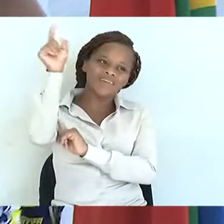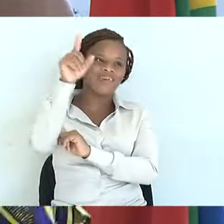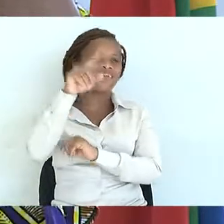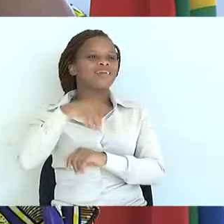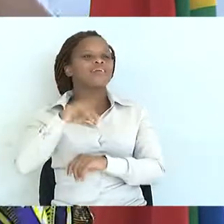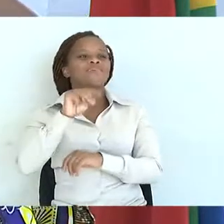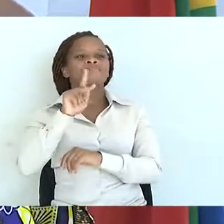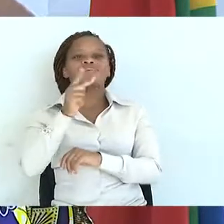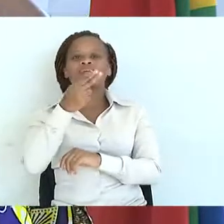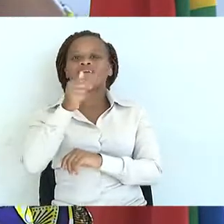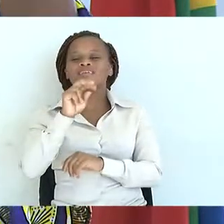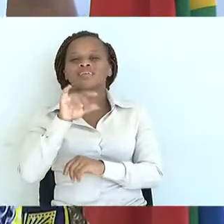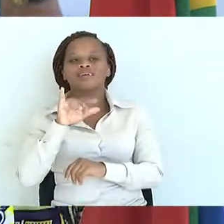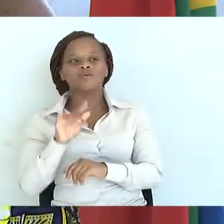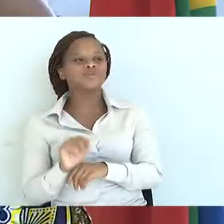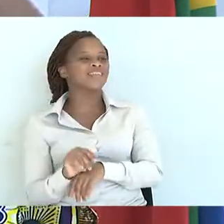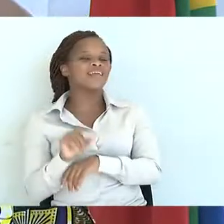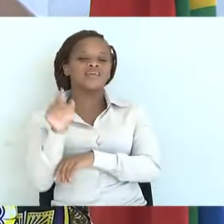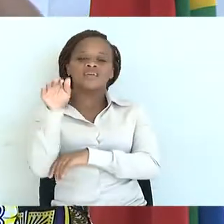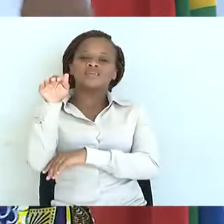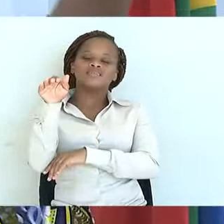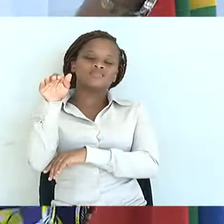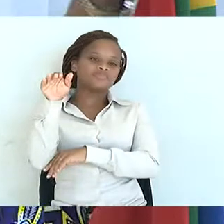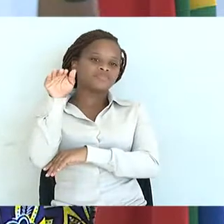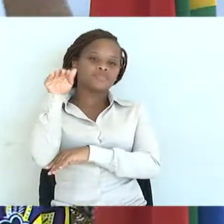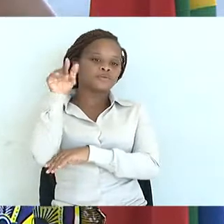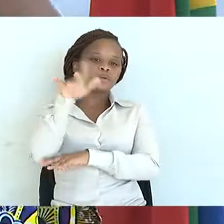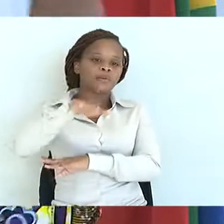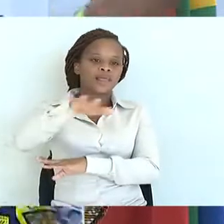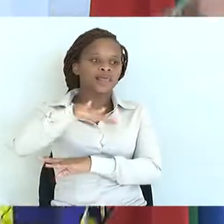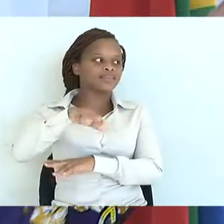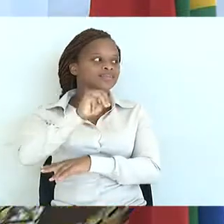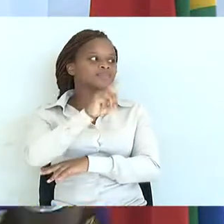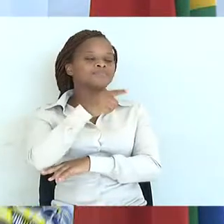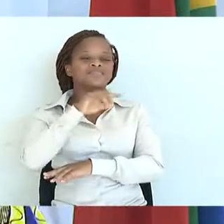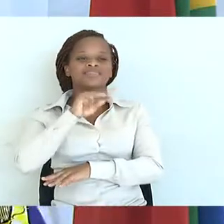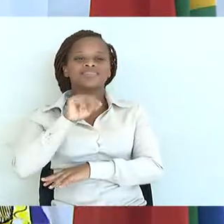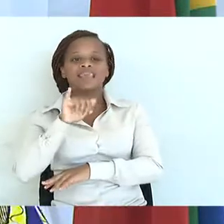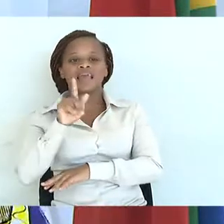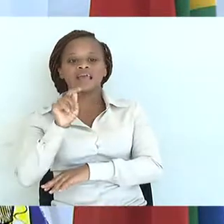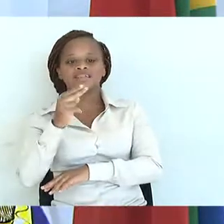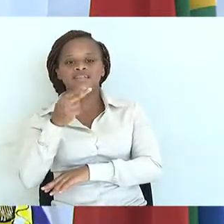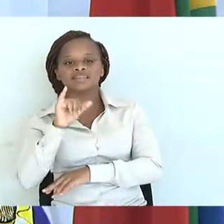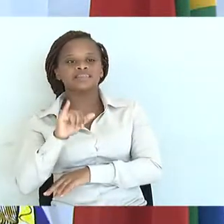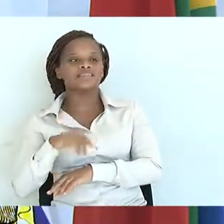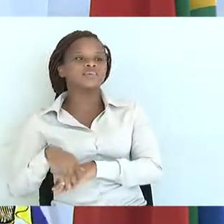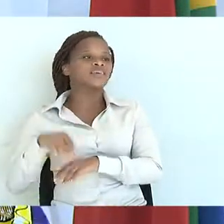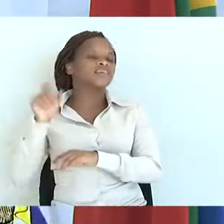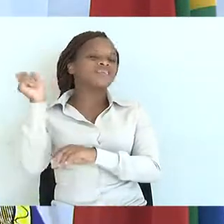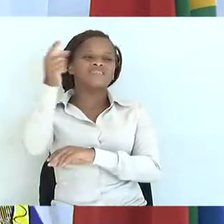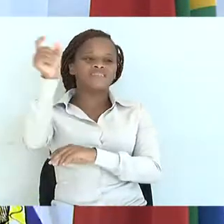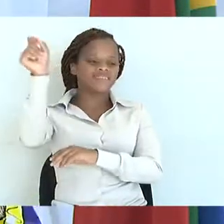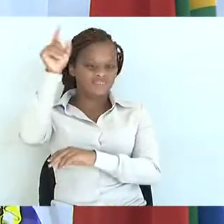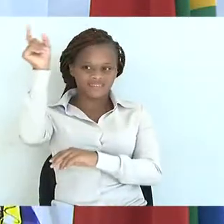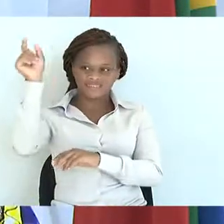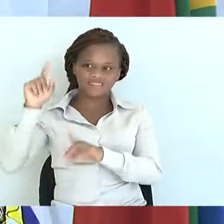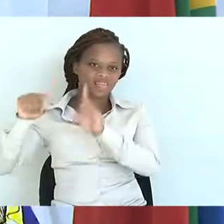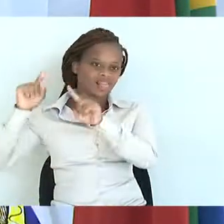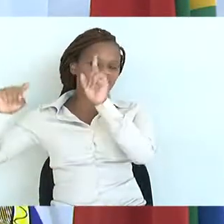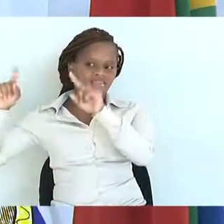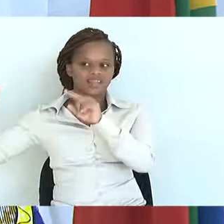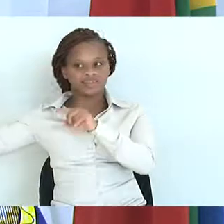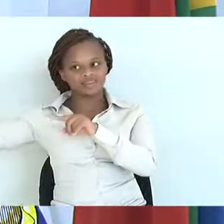koZululand koThukela koMzinyathi koMgungundlovu koLembe